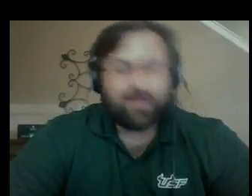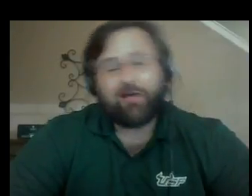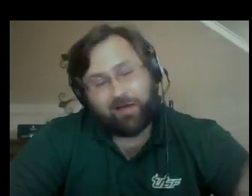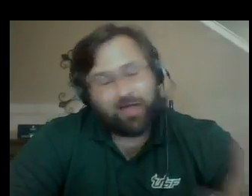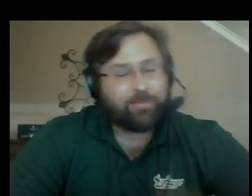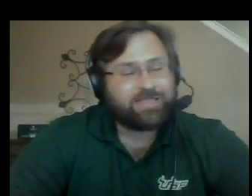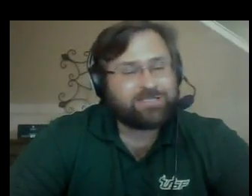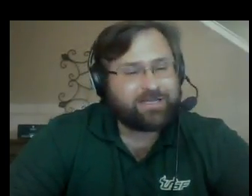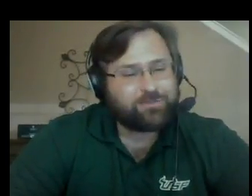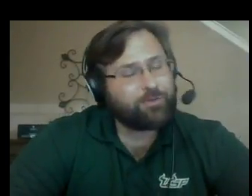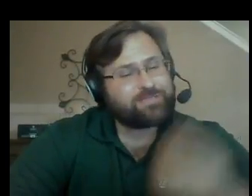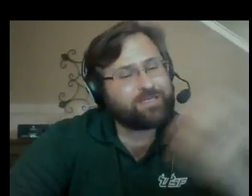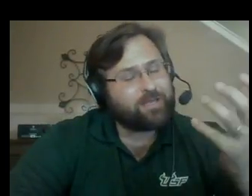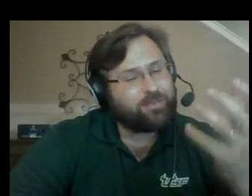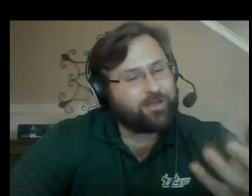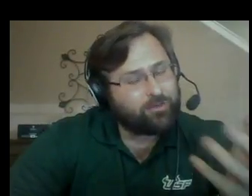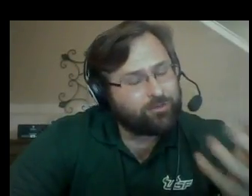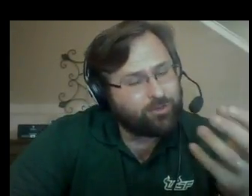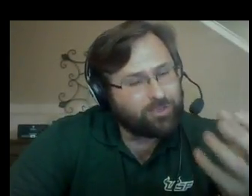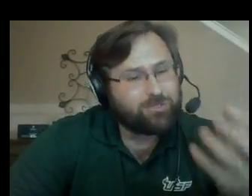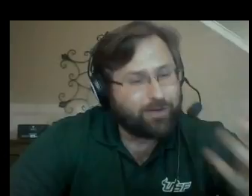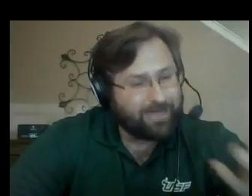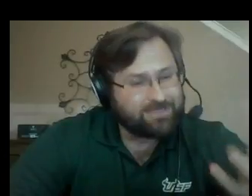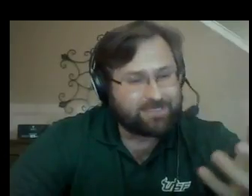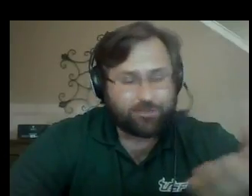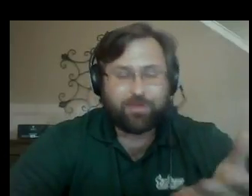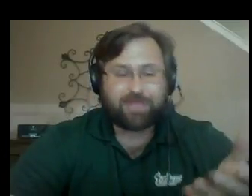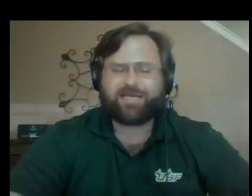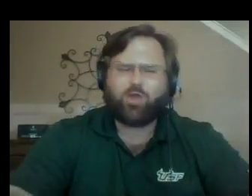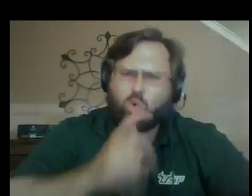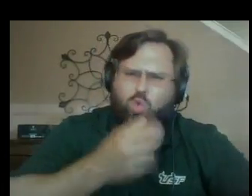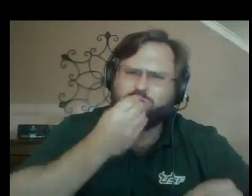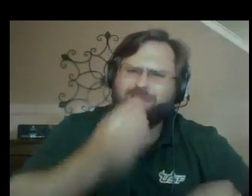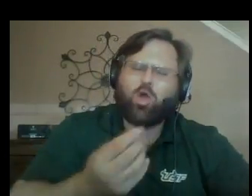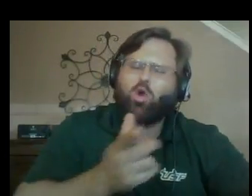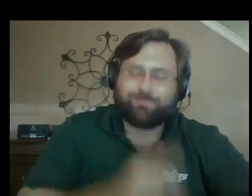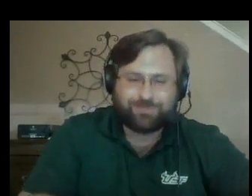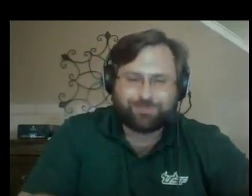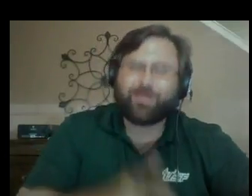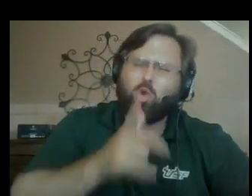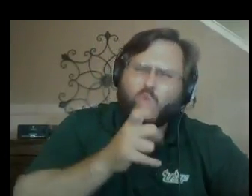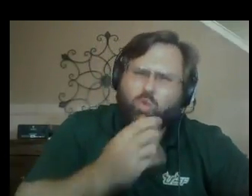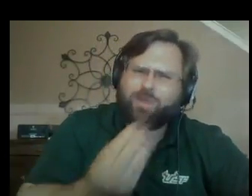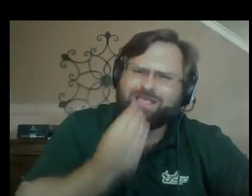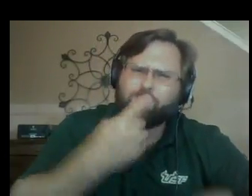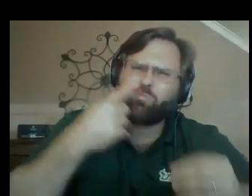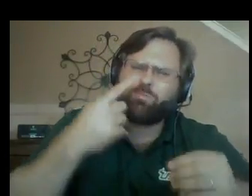see a combination of these, where you'll see the question word in situ, as in, excuse me,